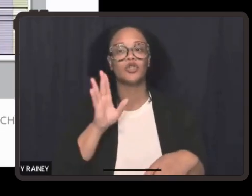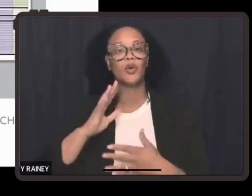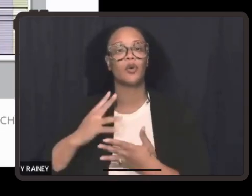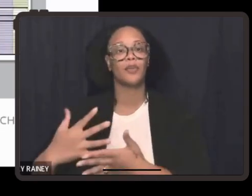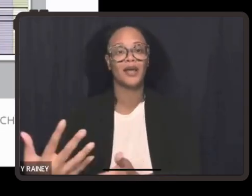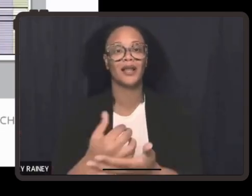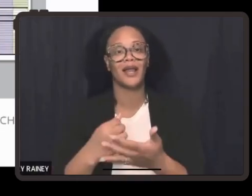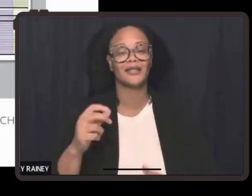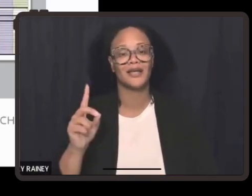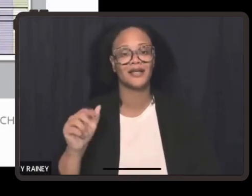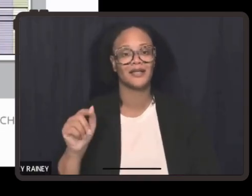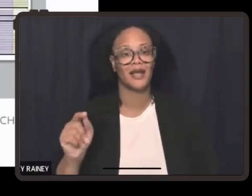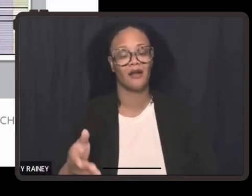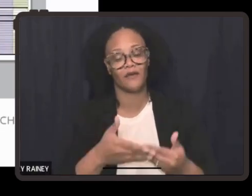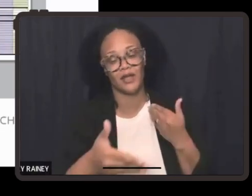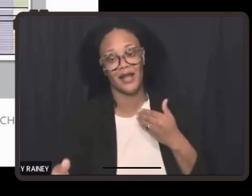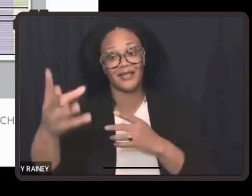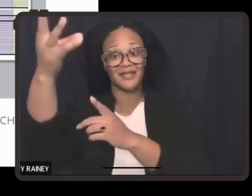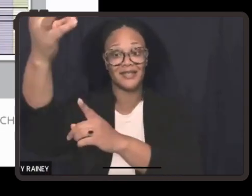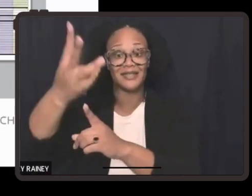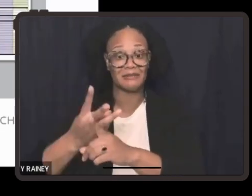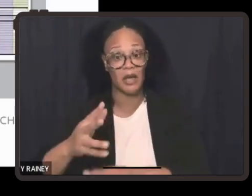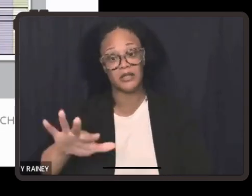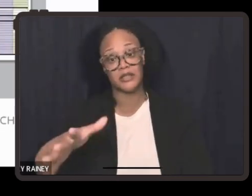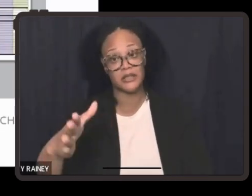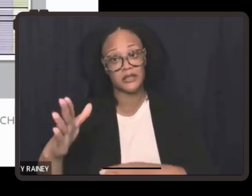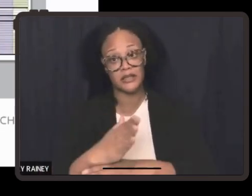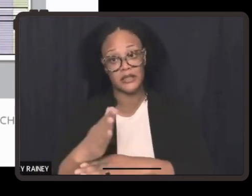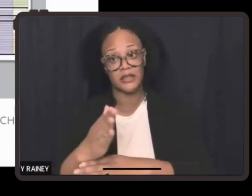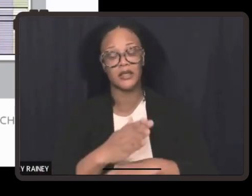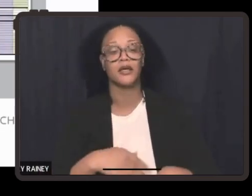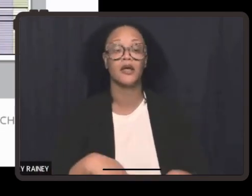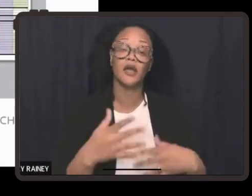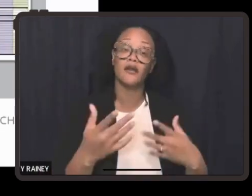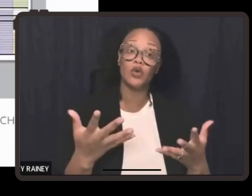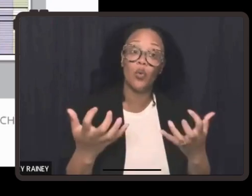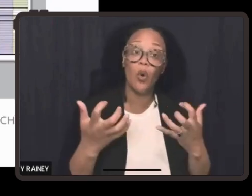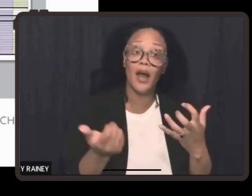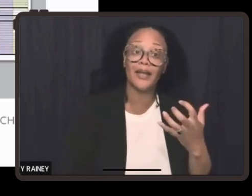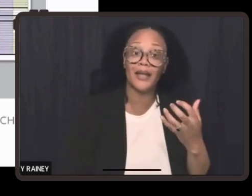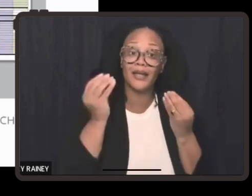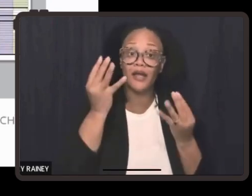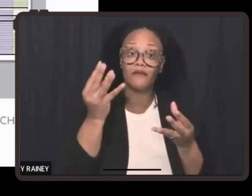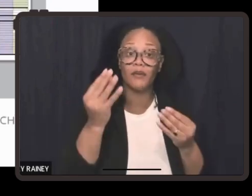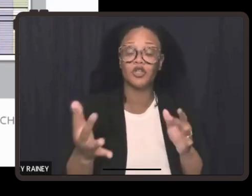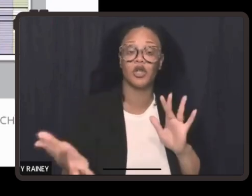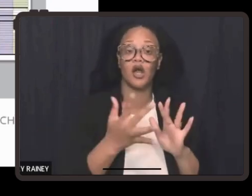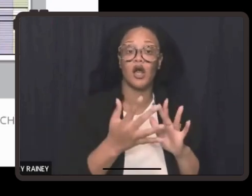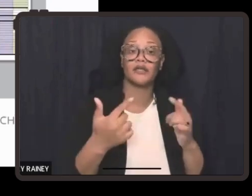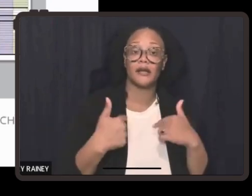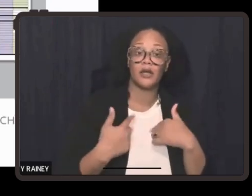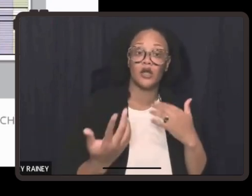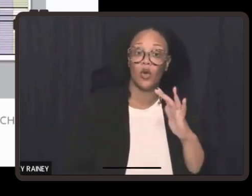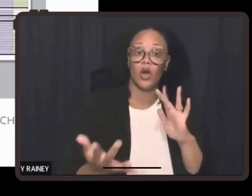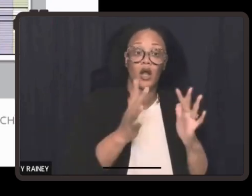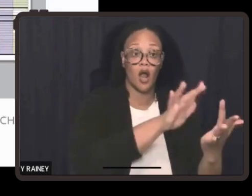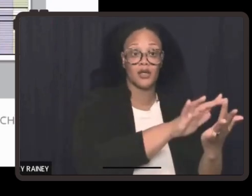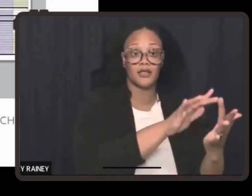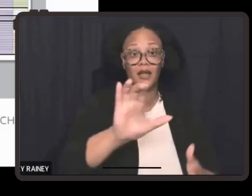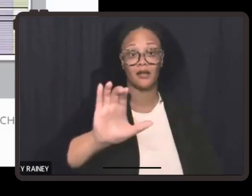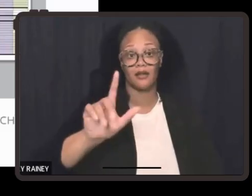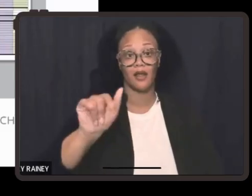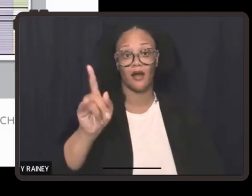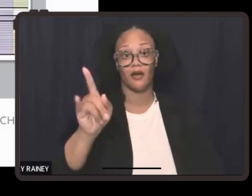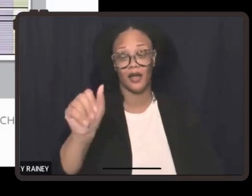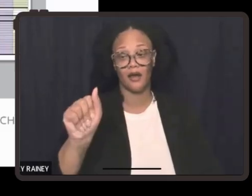next 6 months or so. If you want any information, contact me or Claudia. We can get that to you. I can get my student to